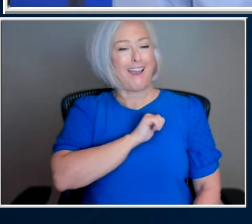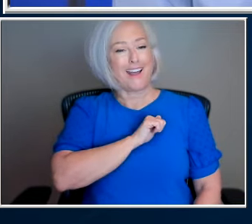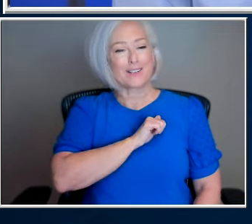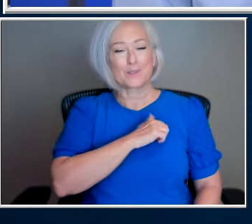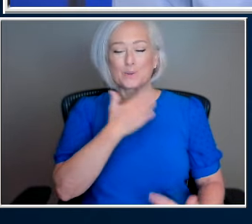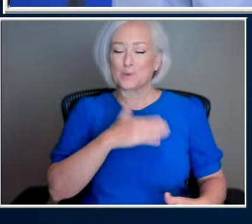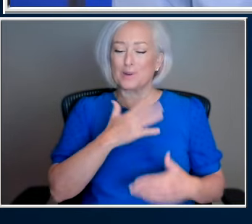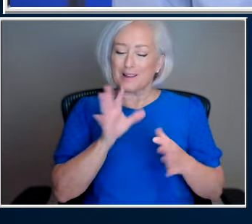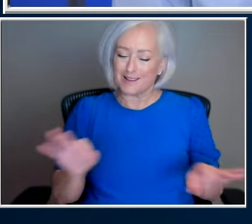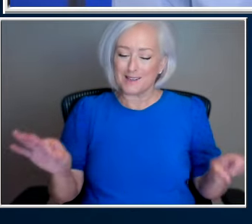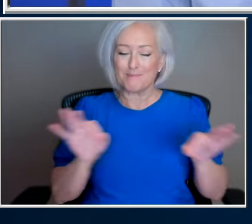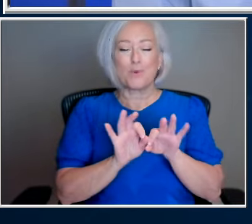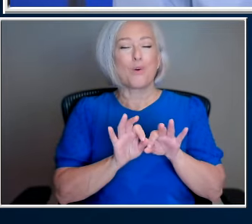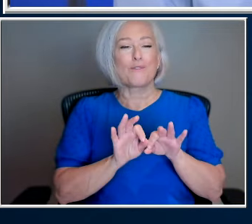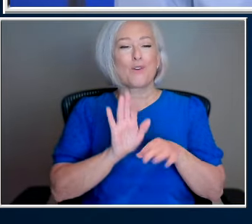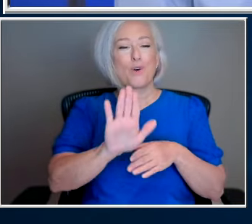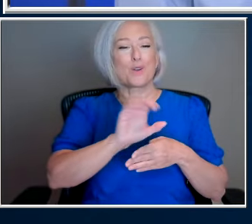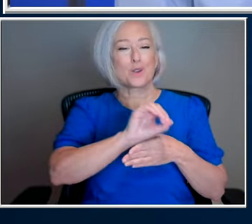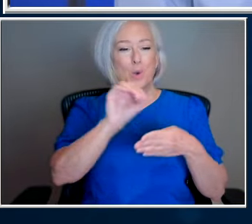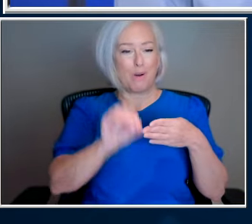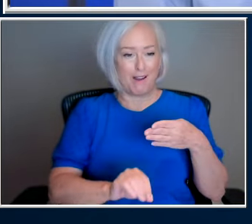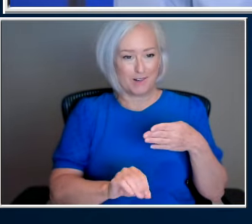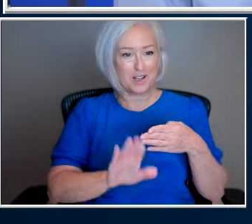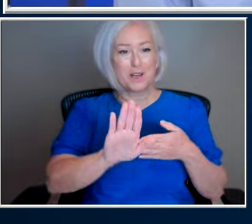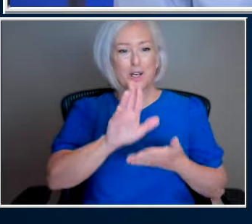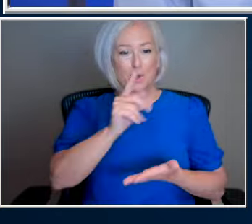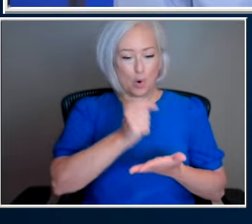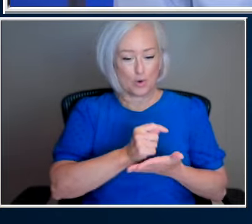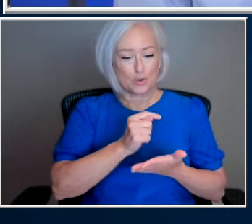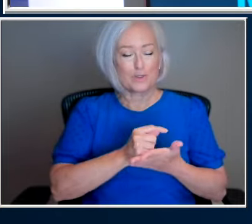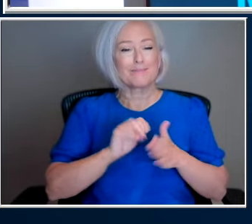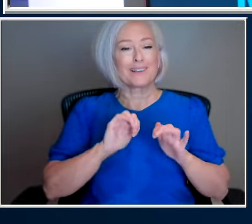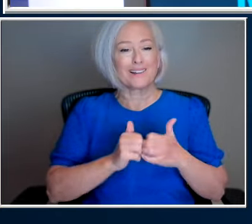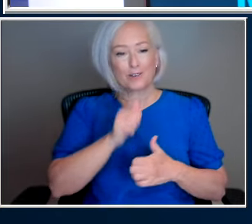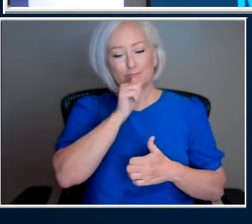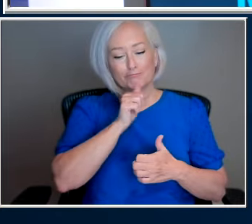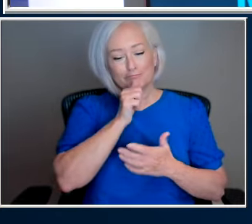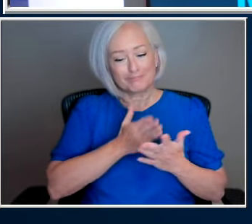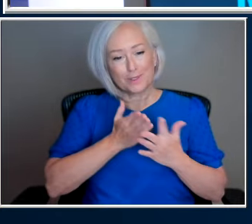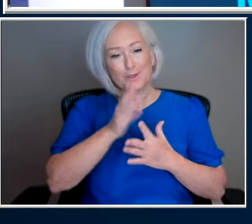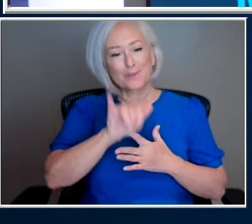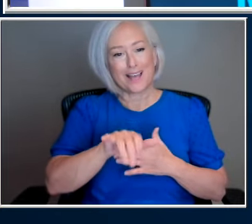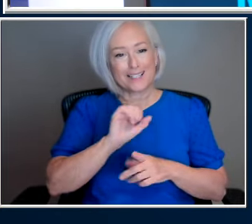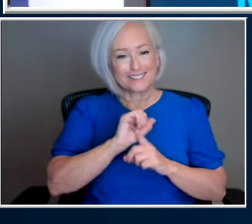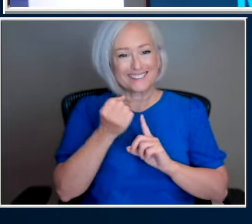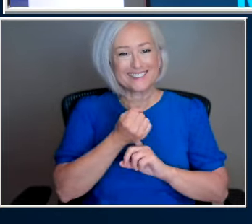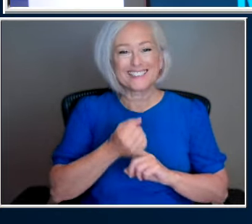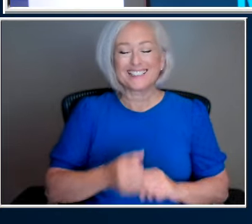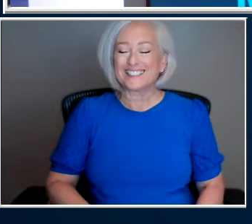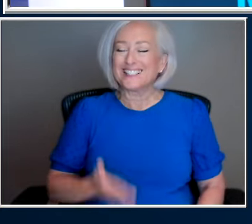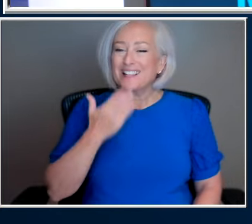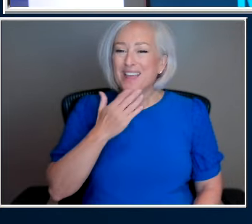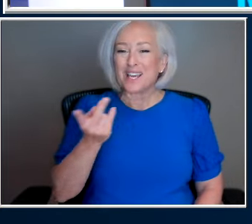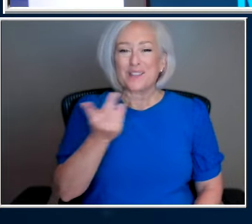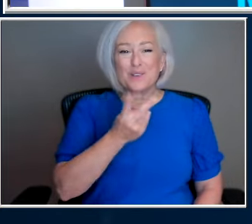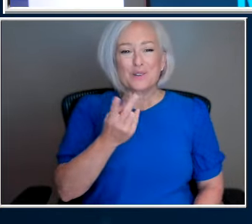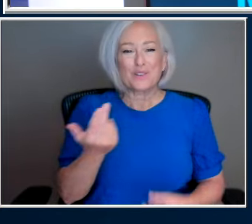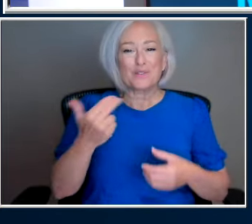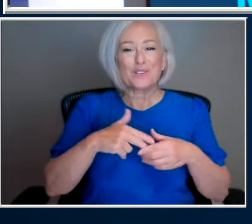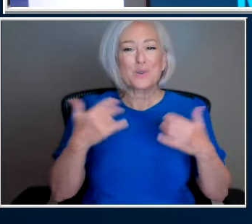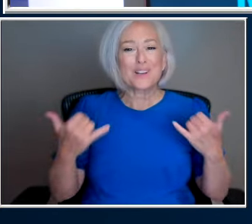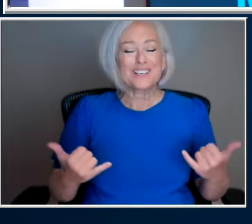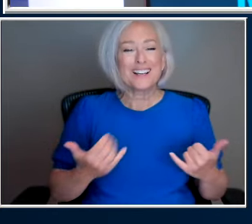in the outcomes for your treatments and coping with all of this. Okay. Thank you both for being with us today. Thanks for sitting here with me.